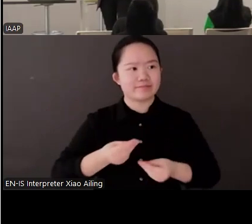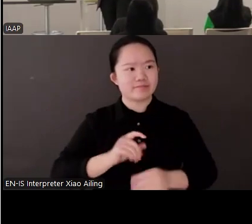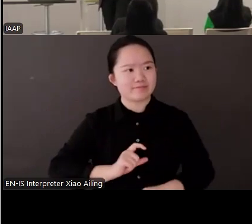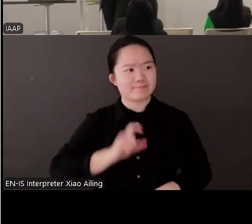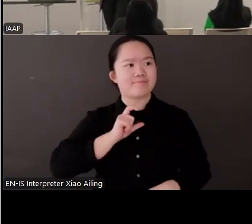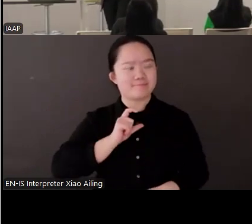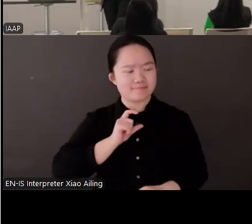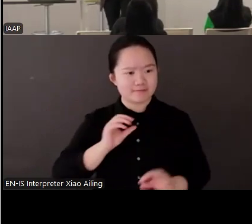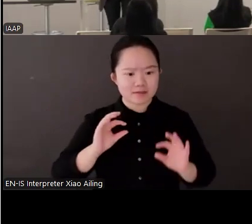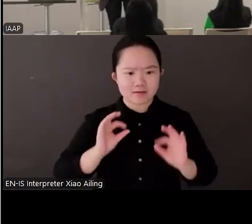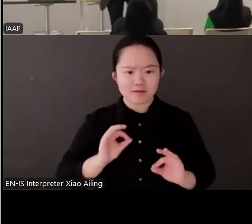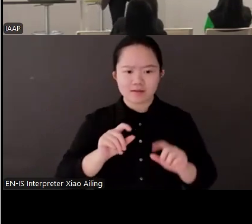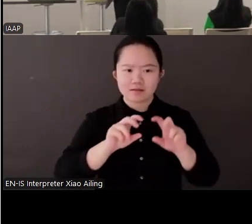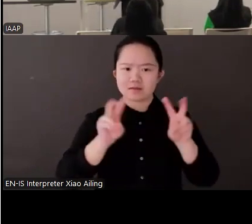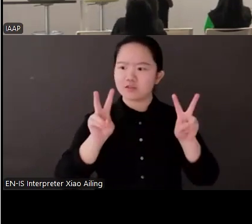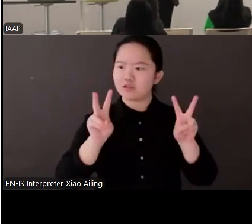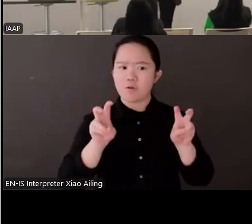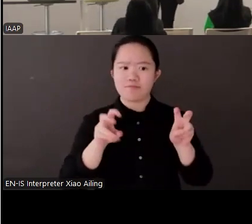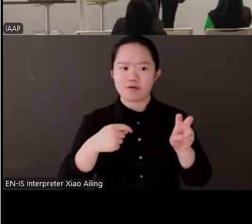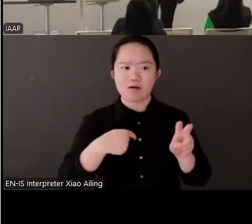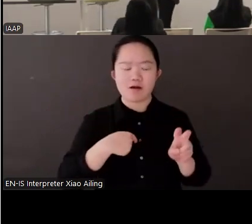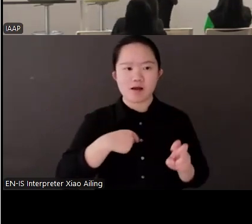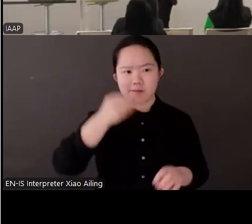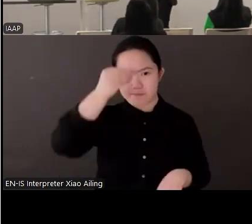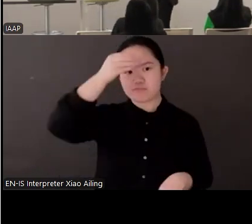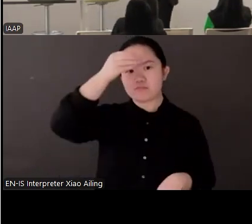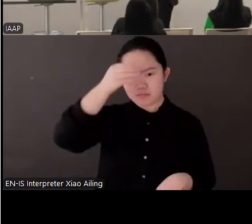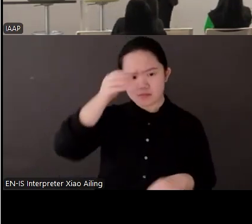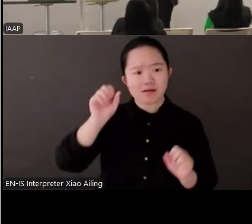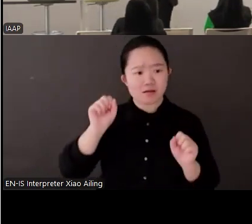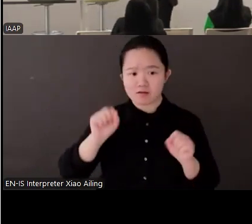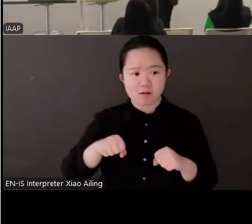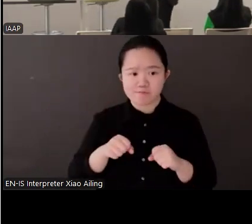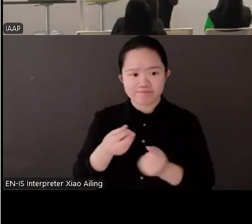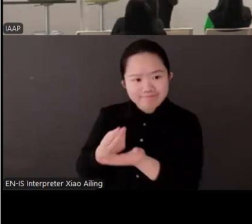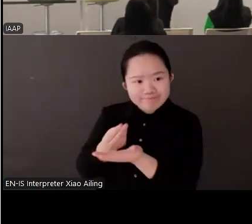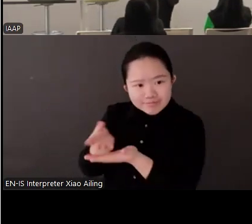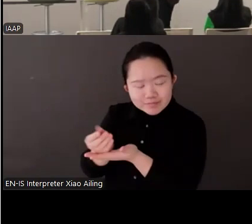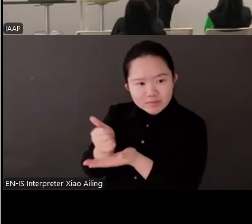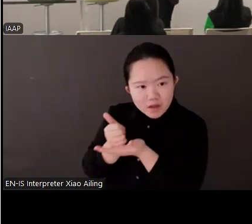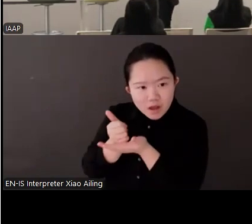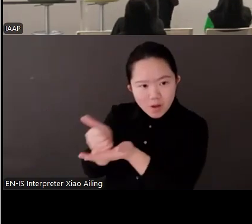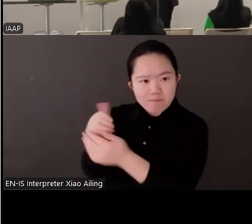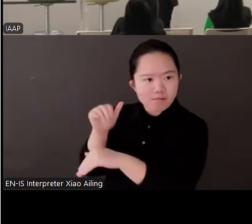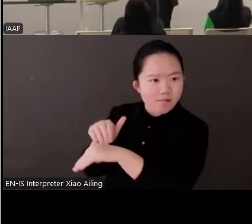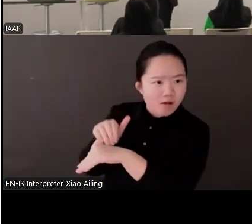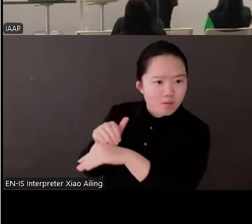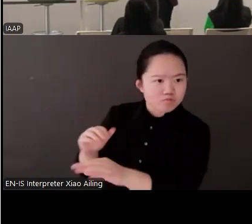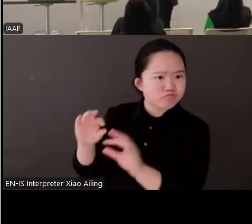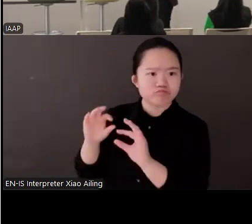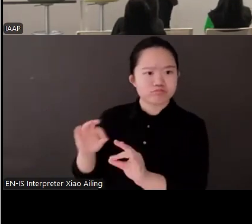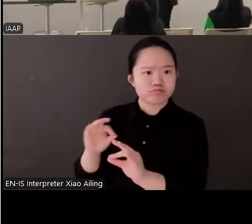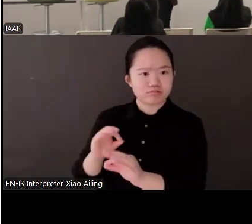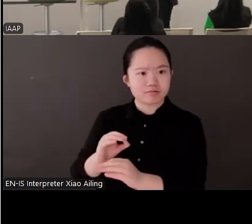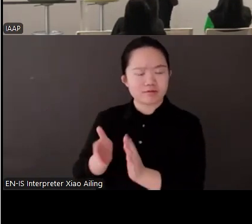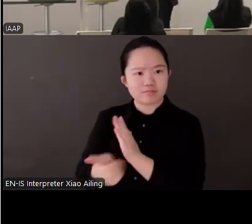know this subject. I actually am certified now. You can listen to me. It also made my word mean a bit more,